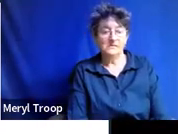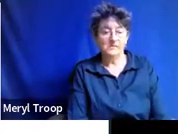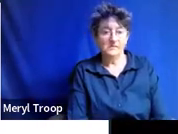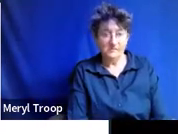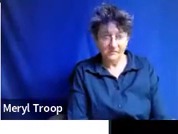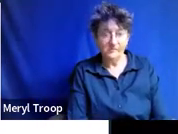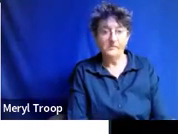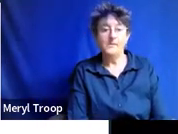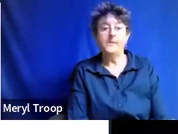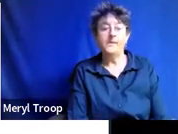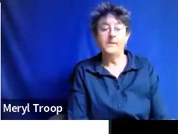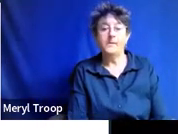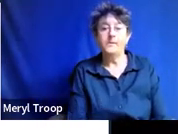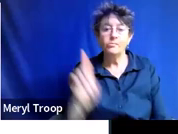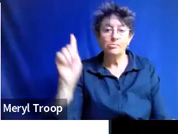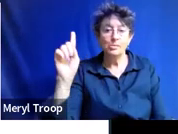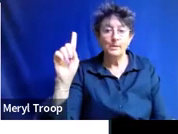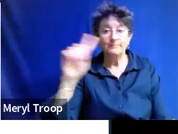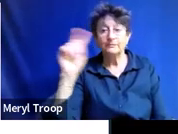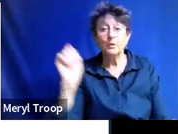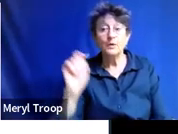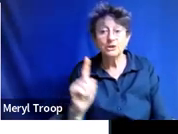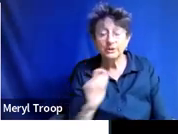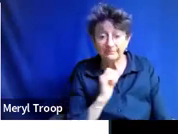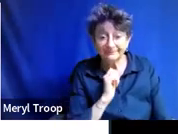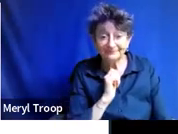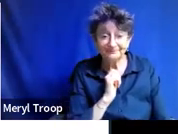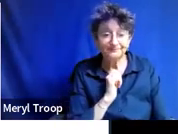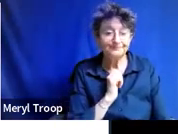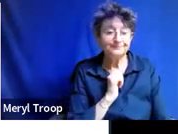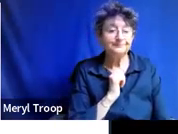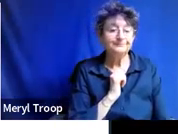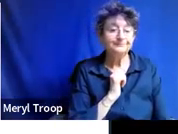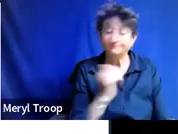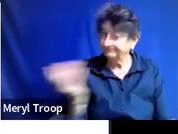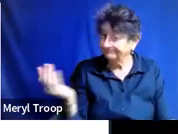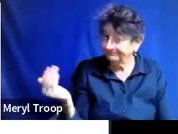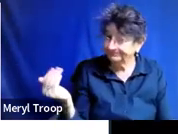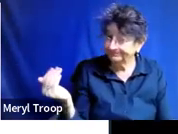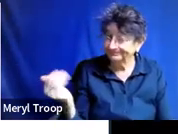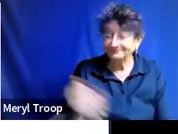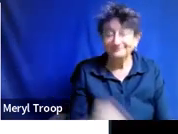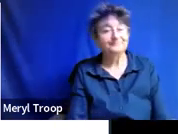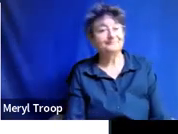Okay. And Carly, then, can I ask a question? Yes. So